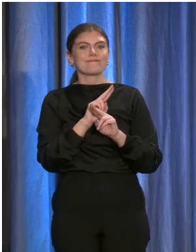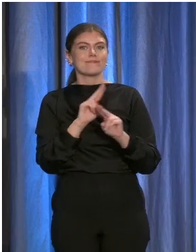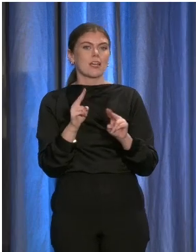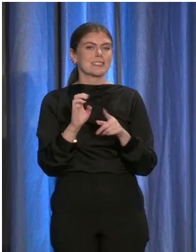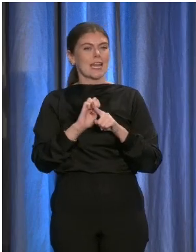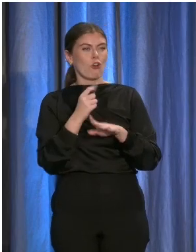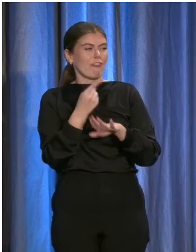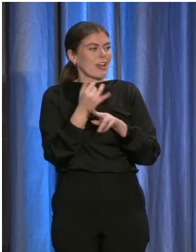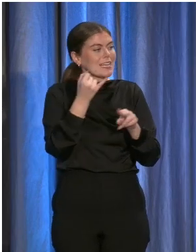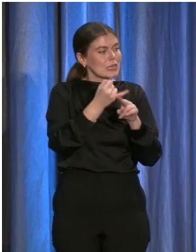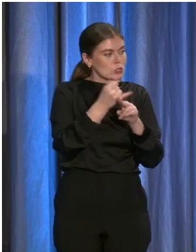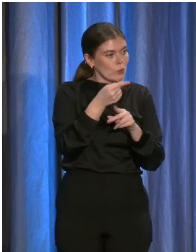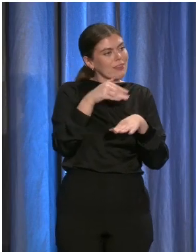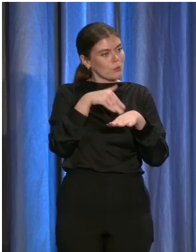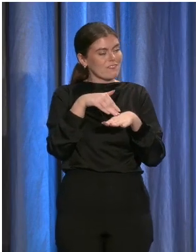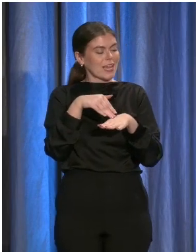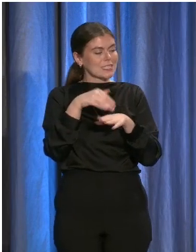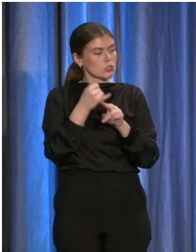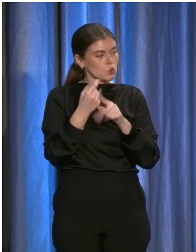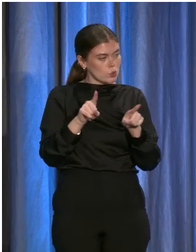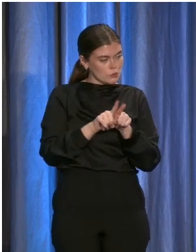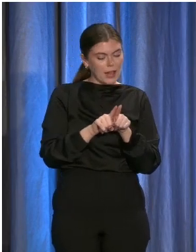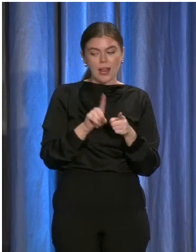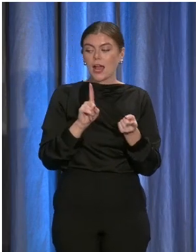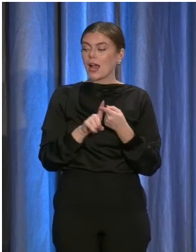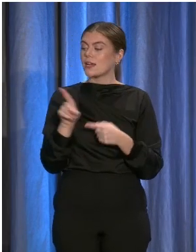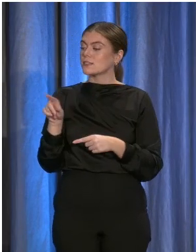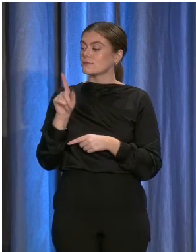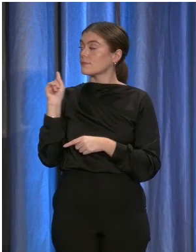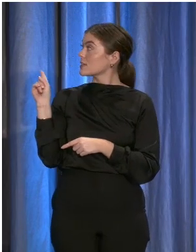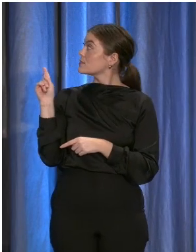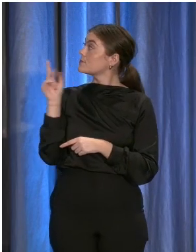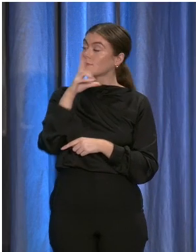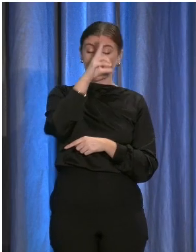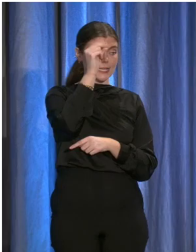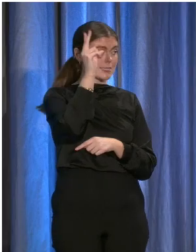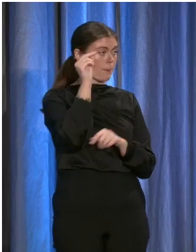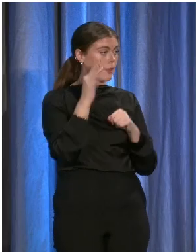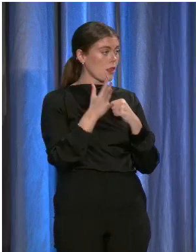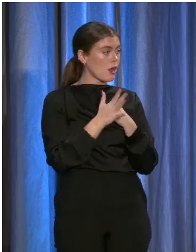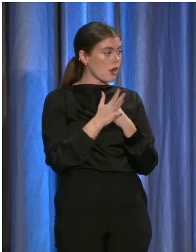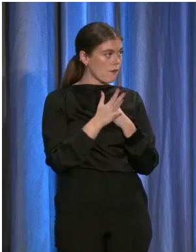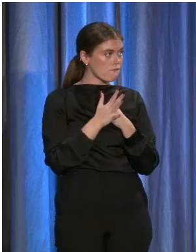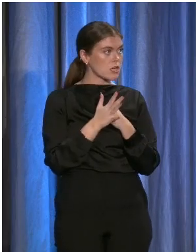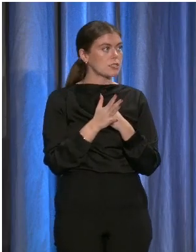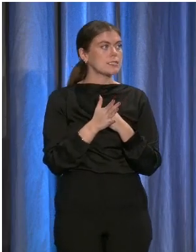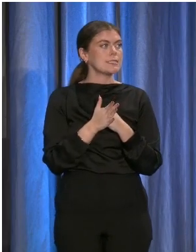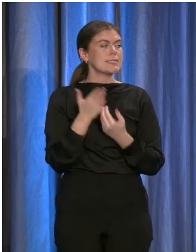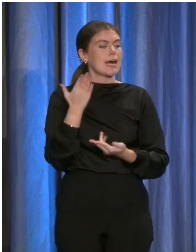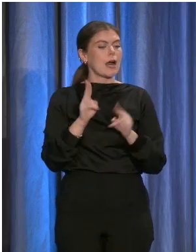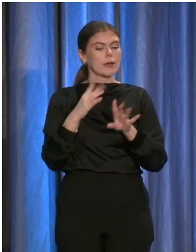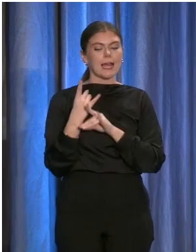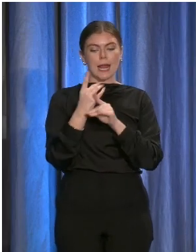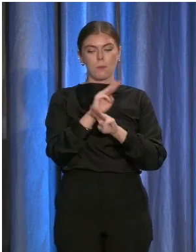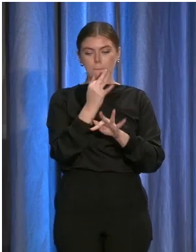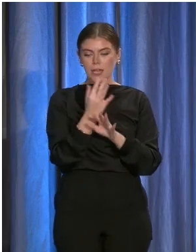that was having an impact. And here is an example of what helps parent